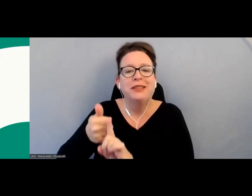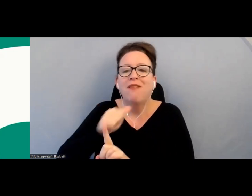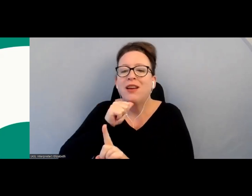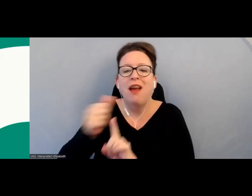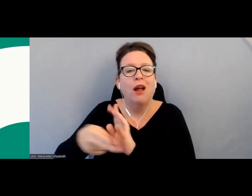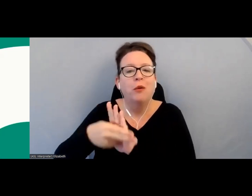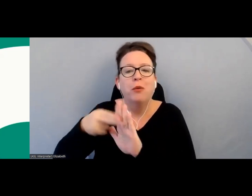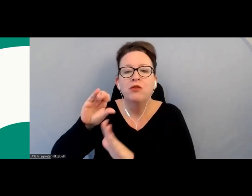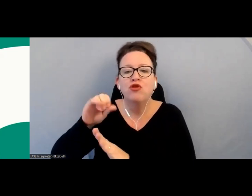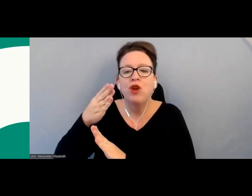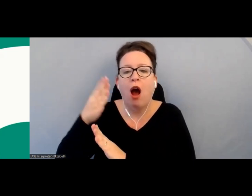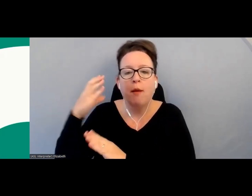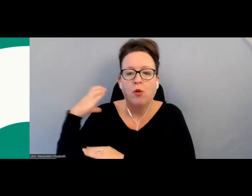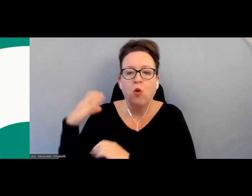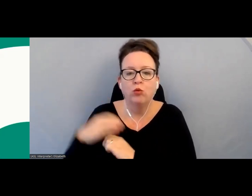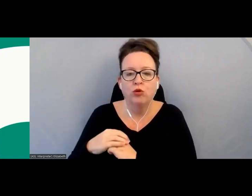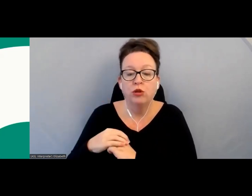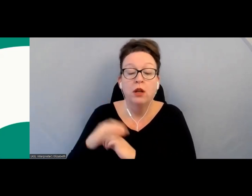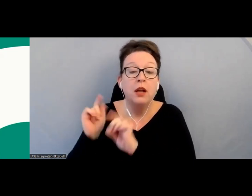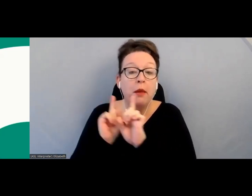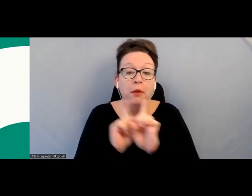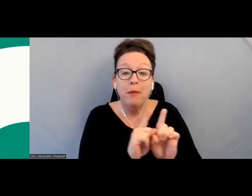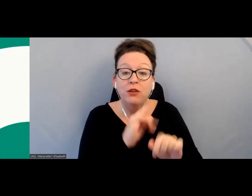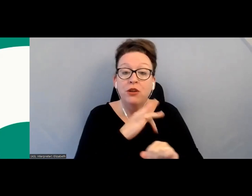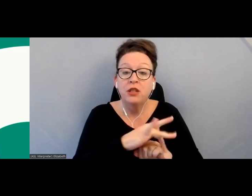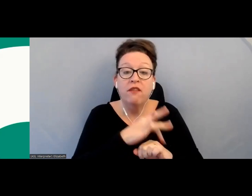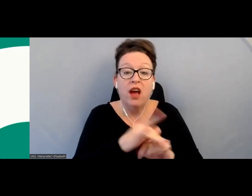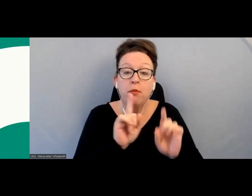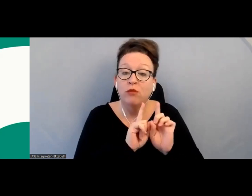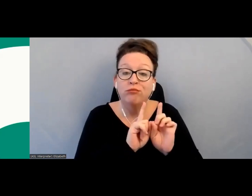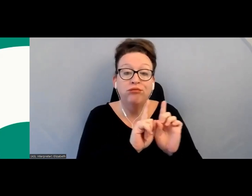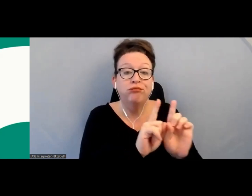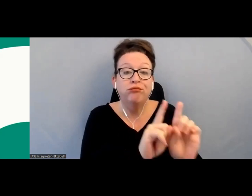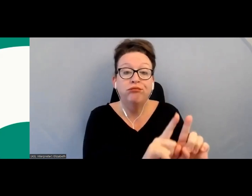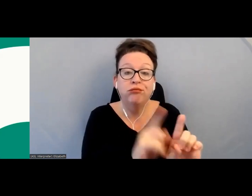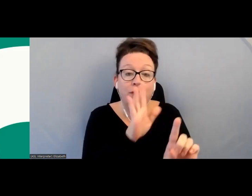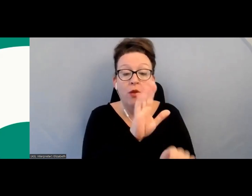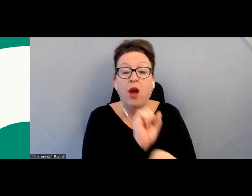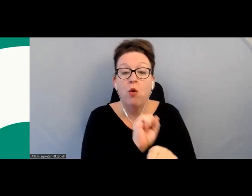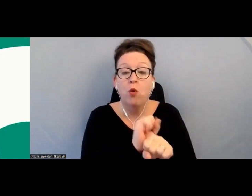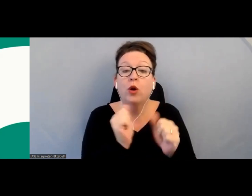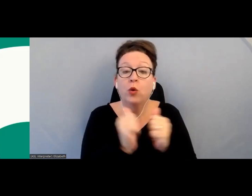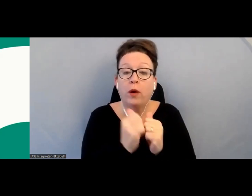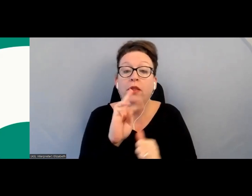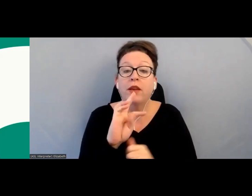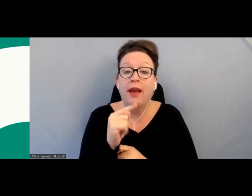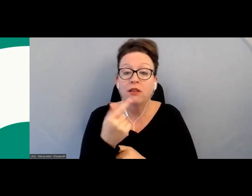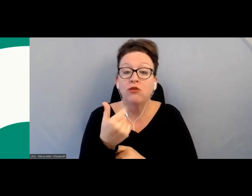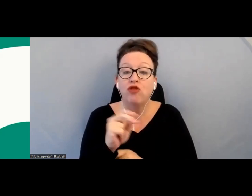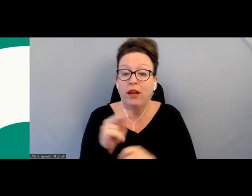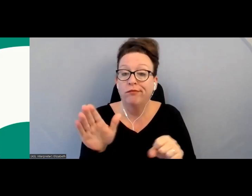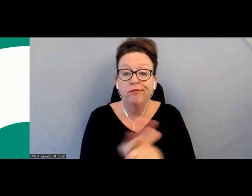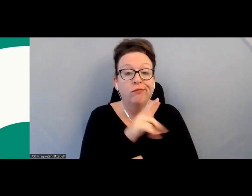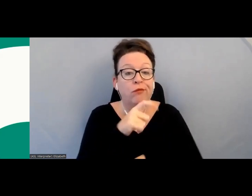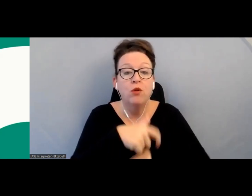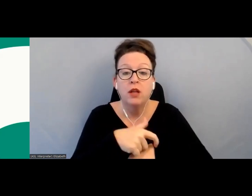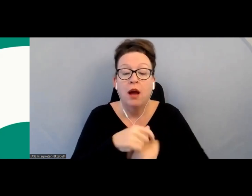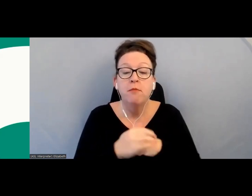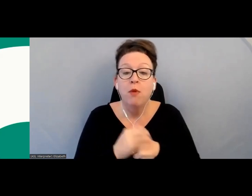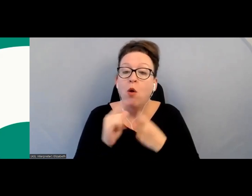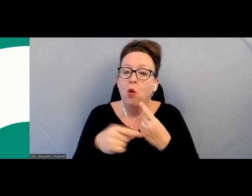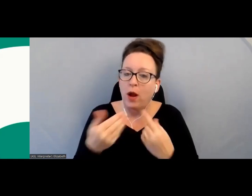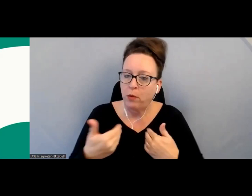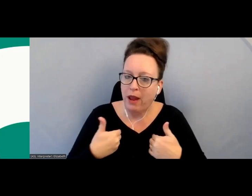and the mentor is available to the individual for the life of their work in NextGen. So once we